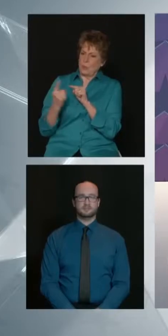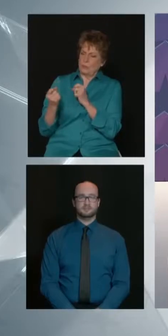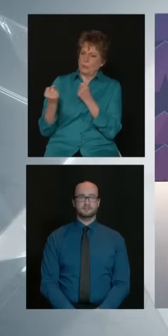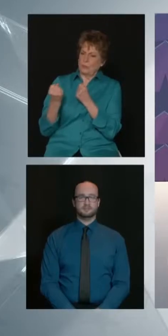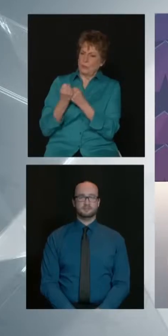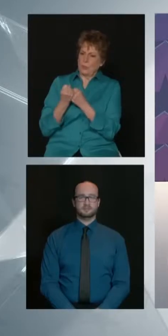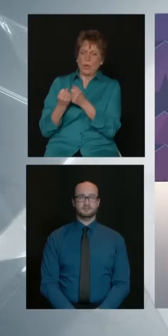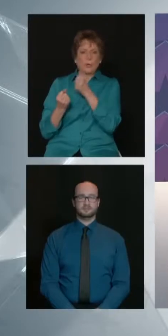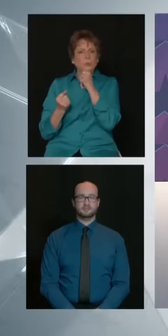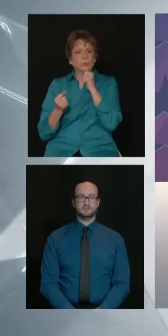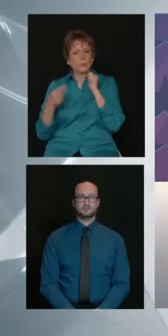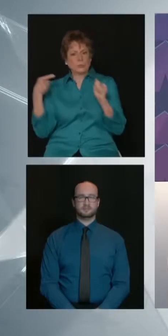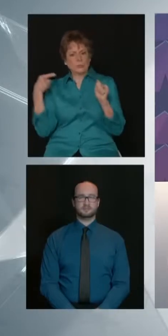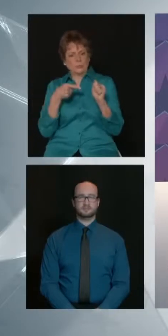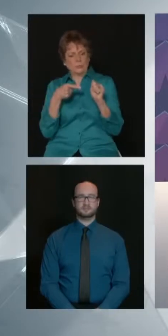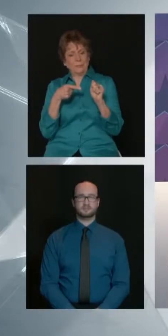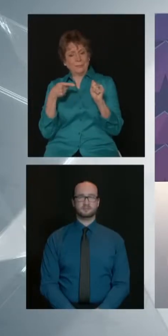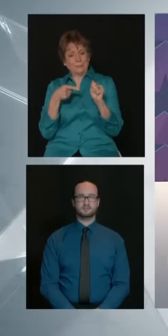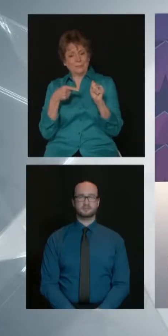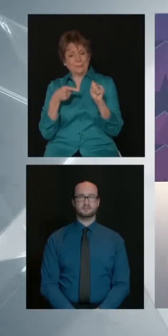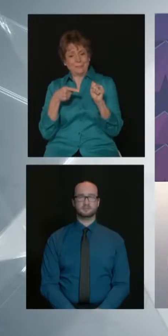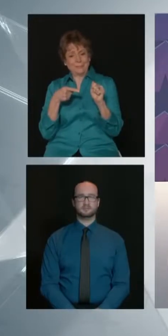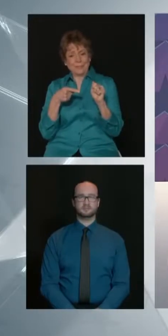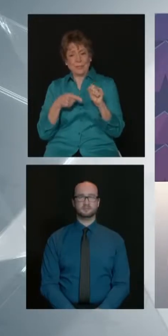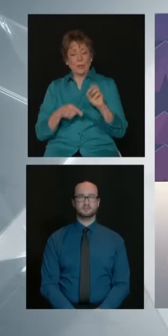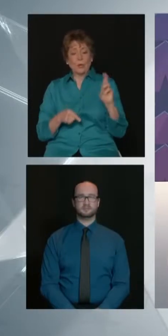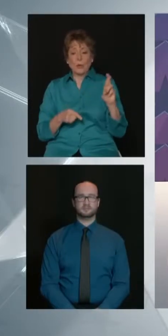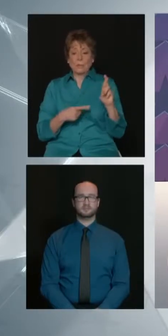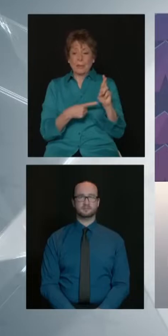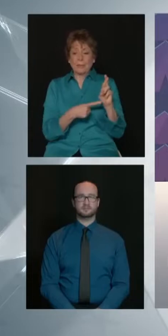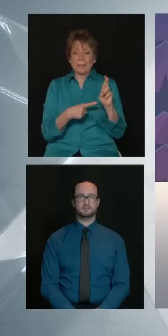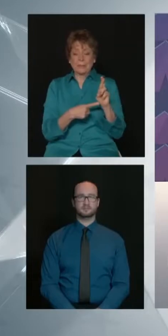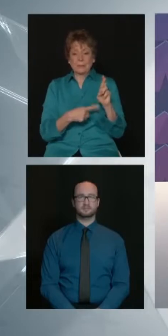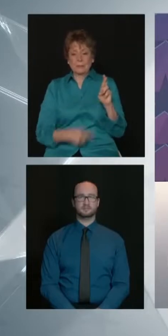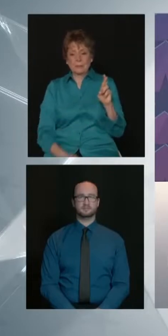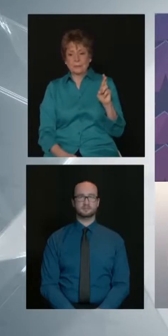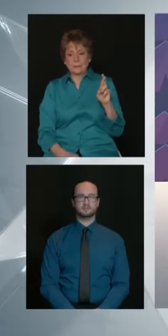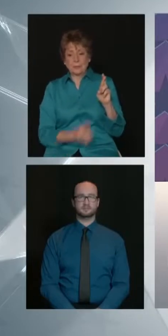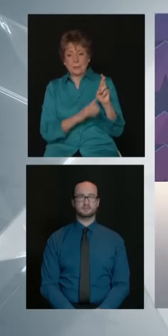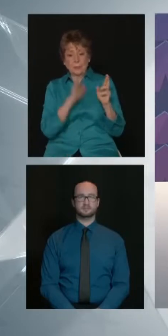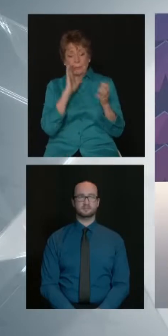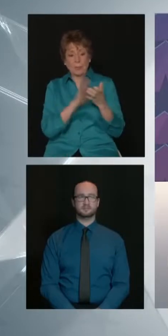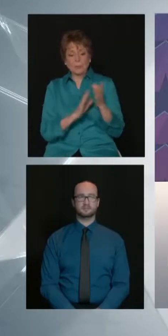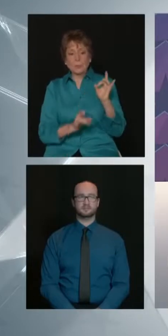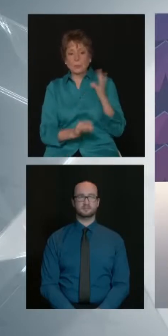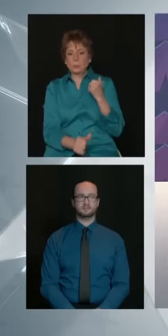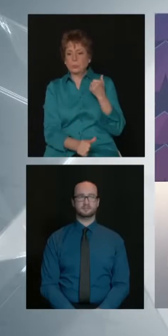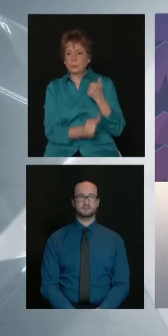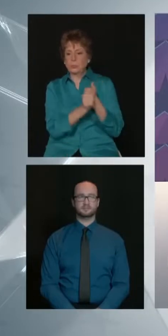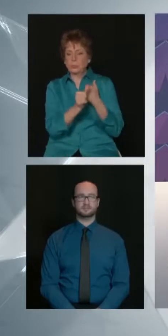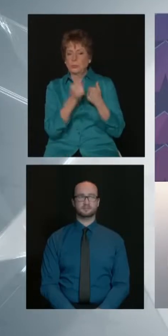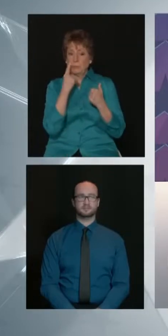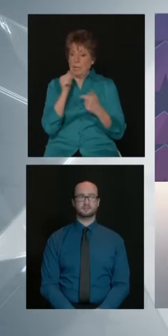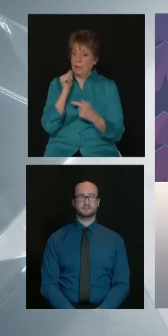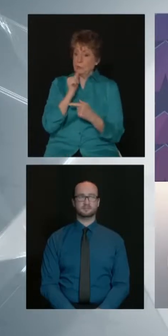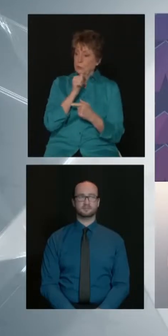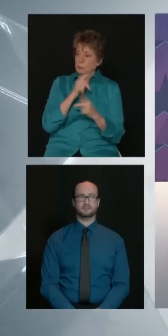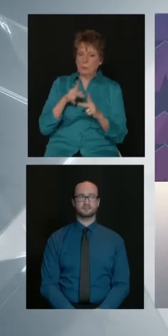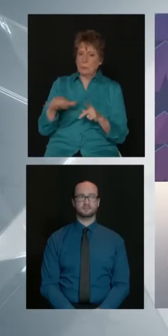are just dangerous for Arizonans. He celebrated when Arizona